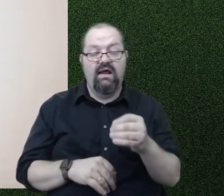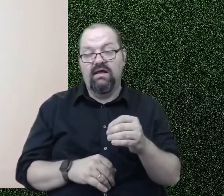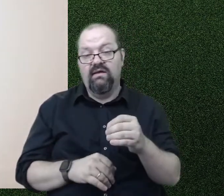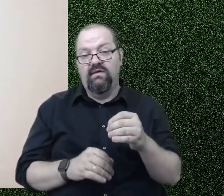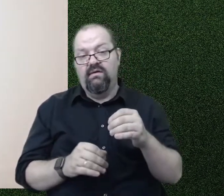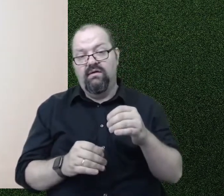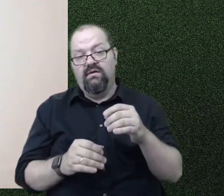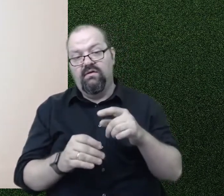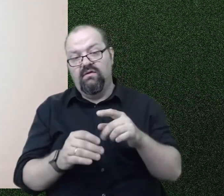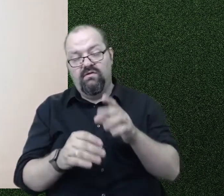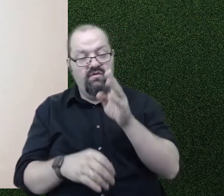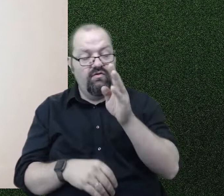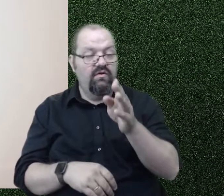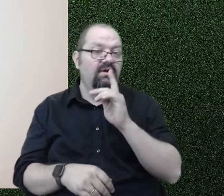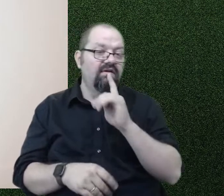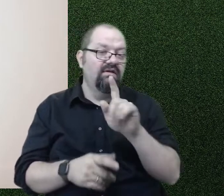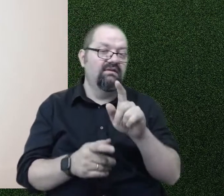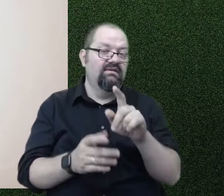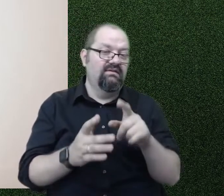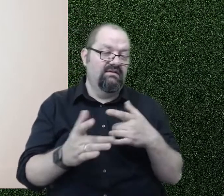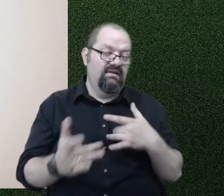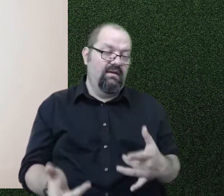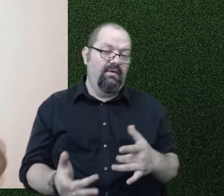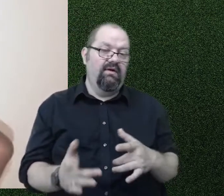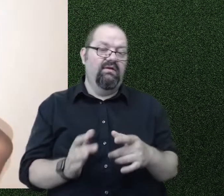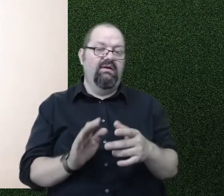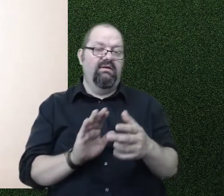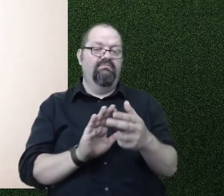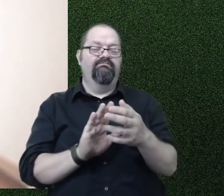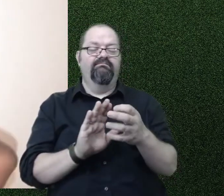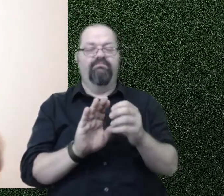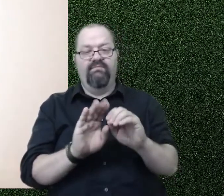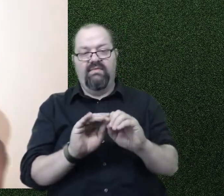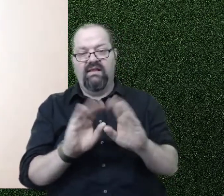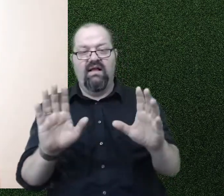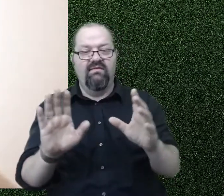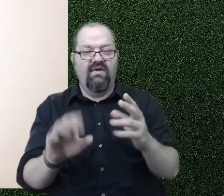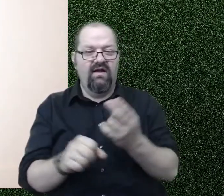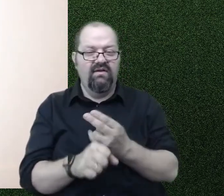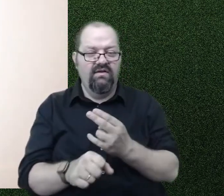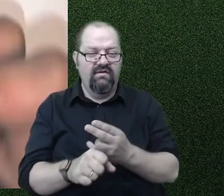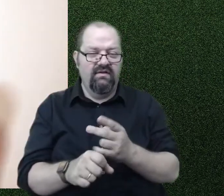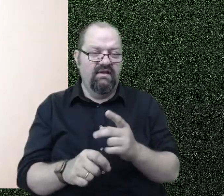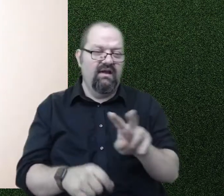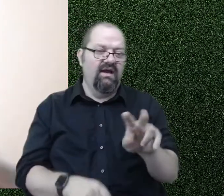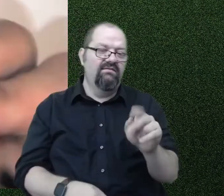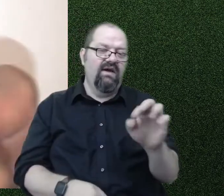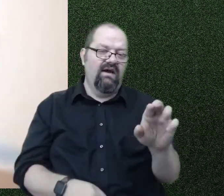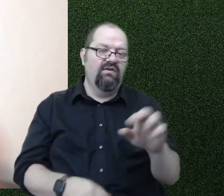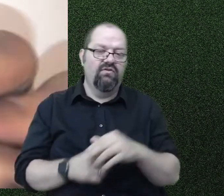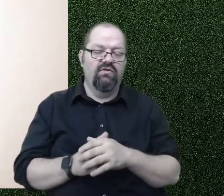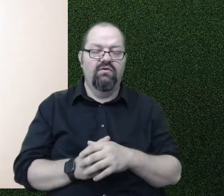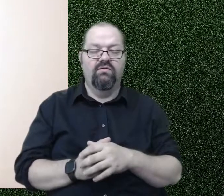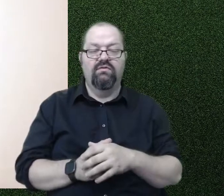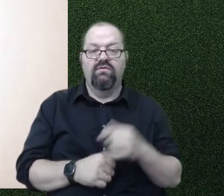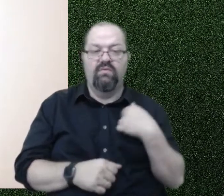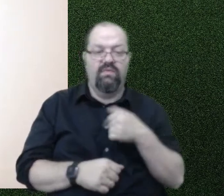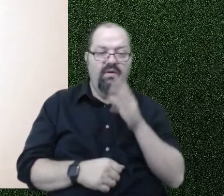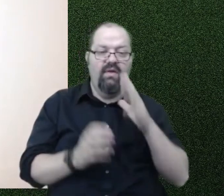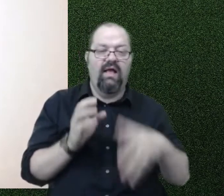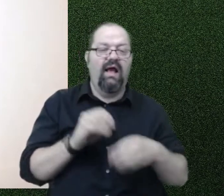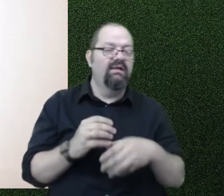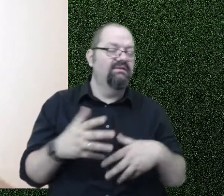usually specified by a unit vector that goes in the direction from here to here or vice versa. So we would add some arbitrary